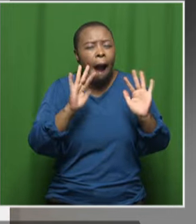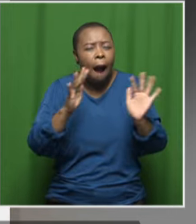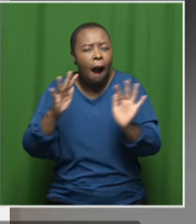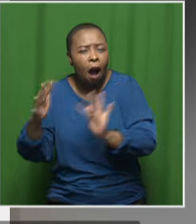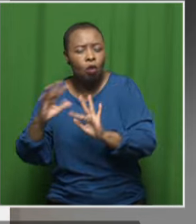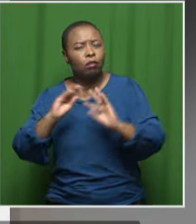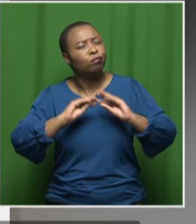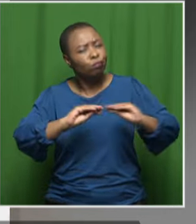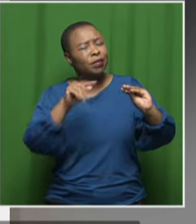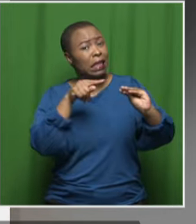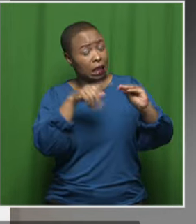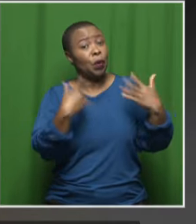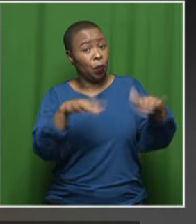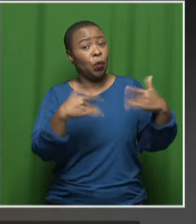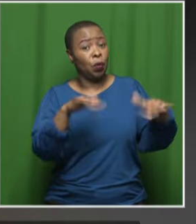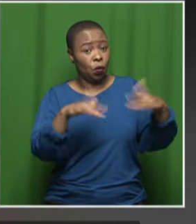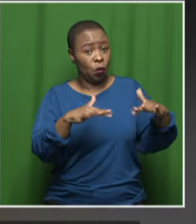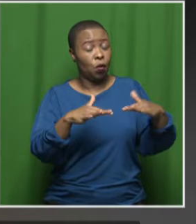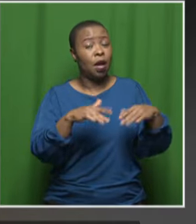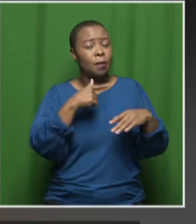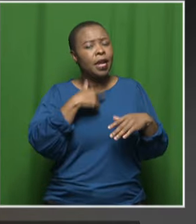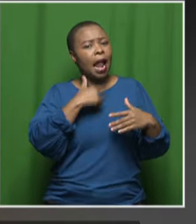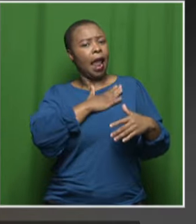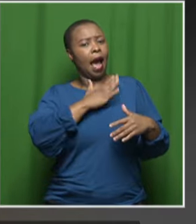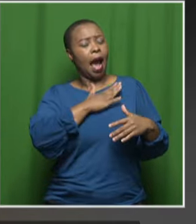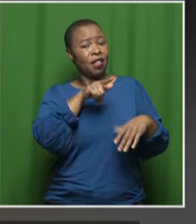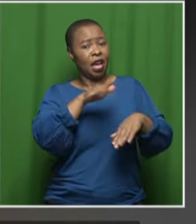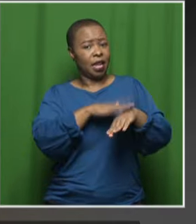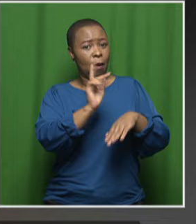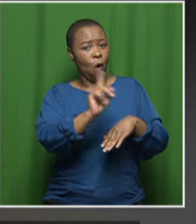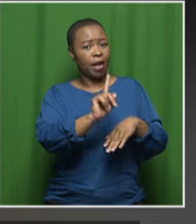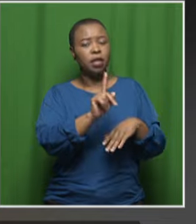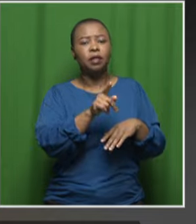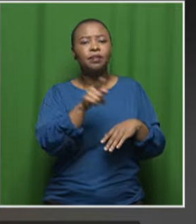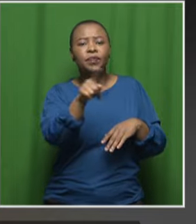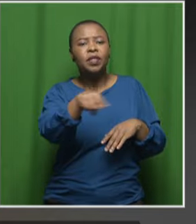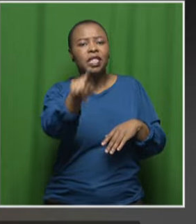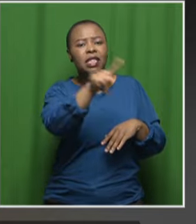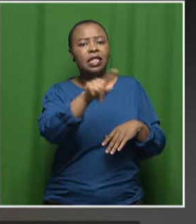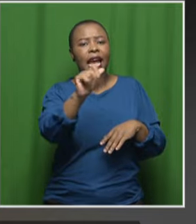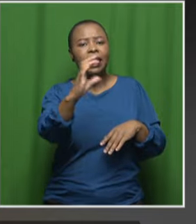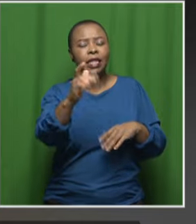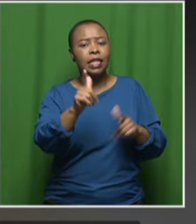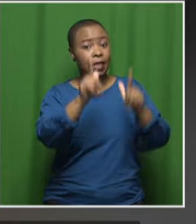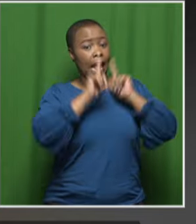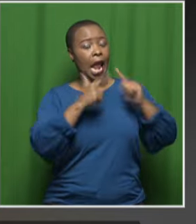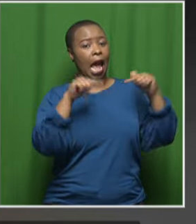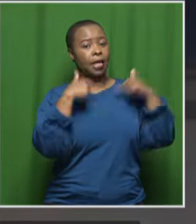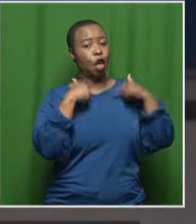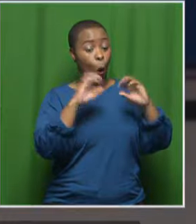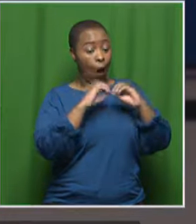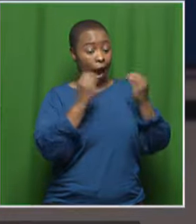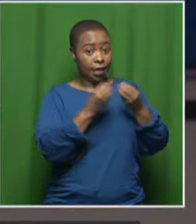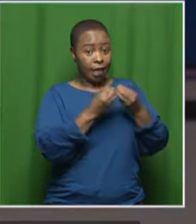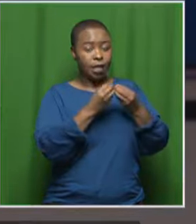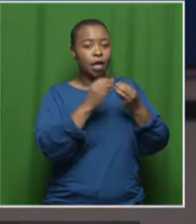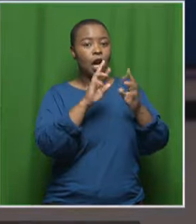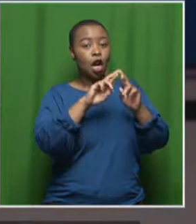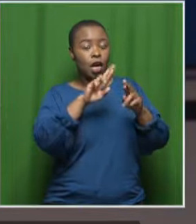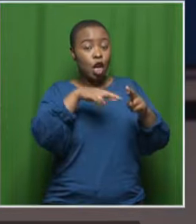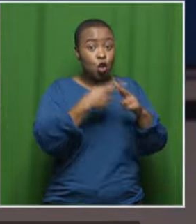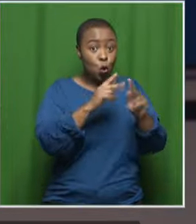about that time was that they didn't have to tell us verbally that the organization has to be renewed, as they